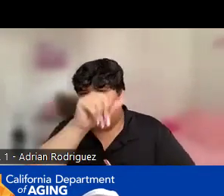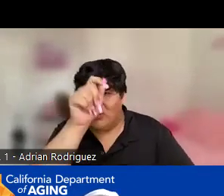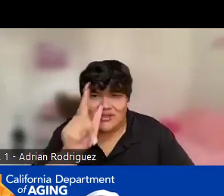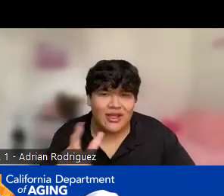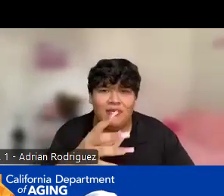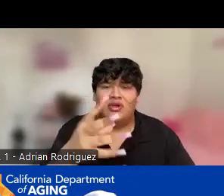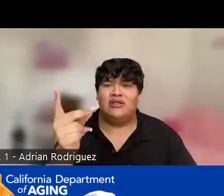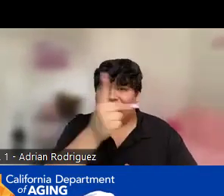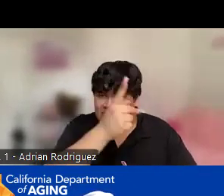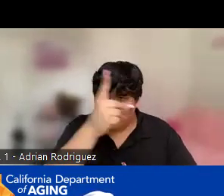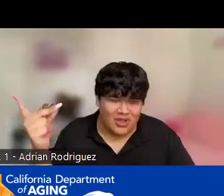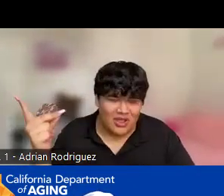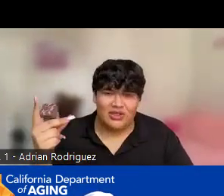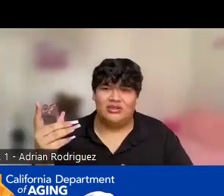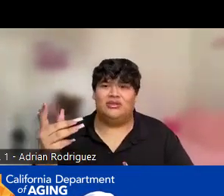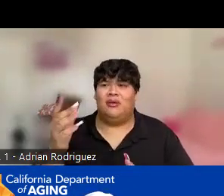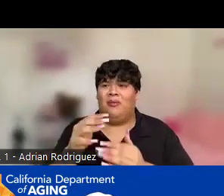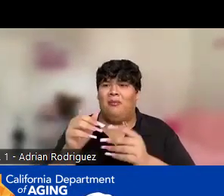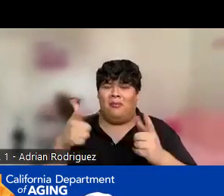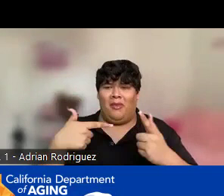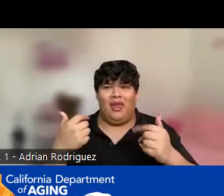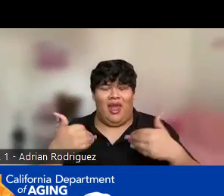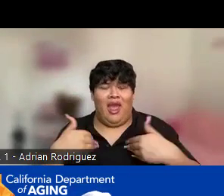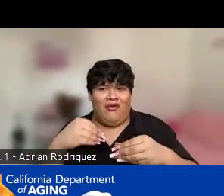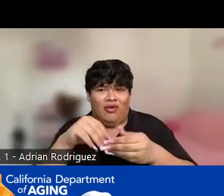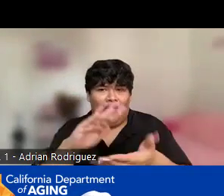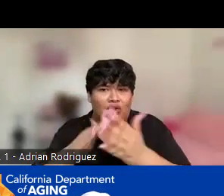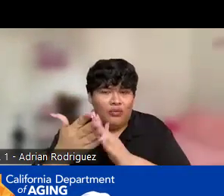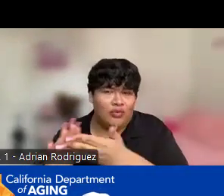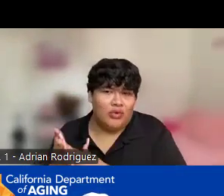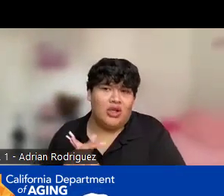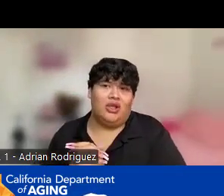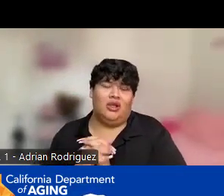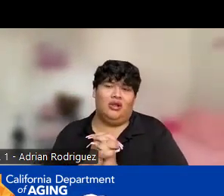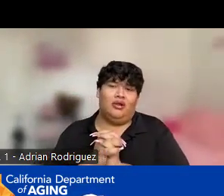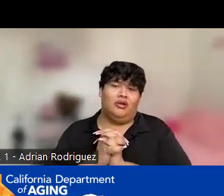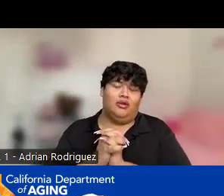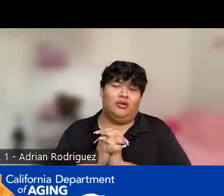dementias may have on our community.